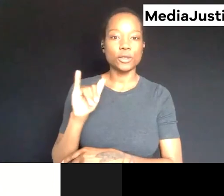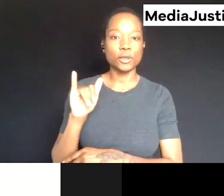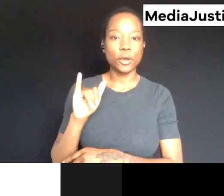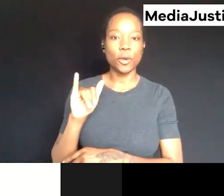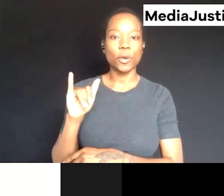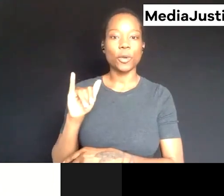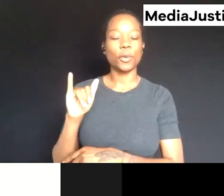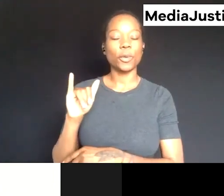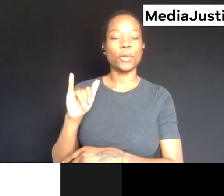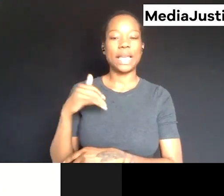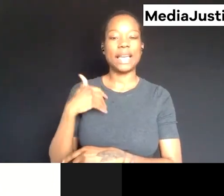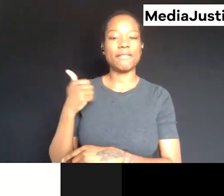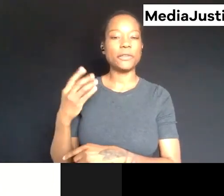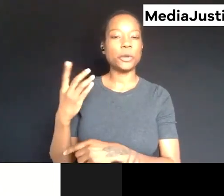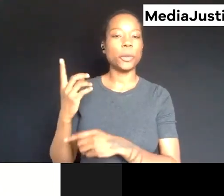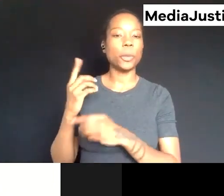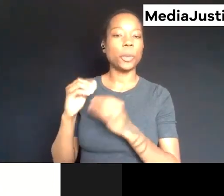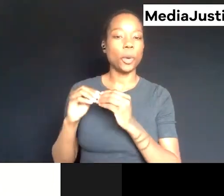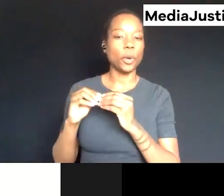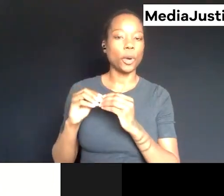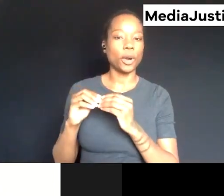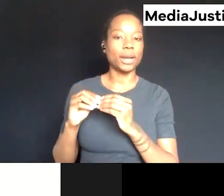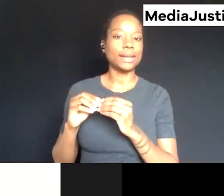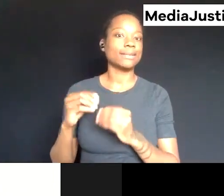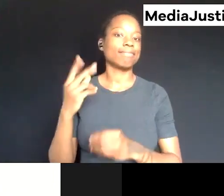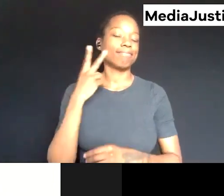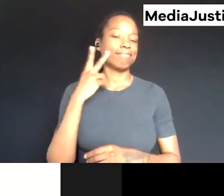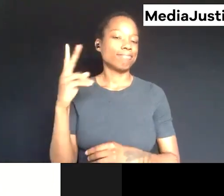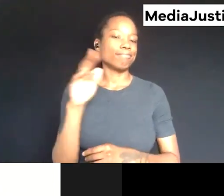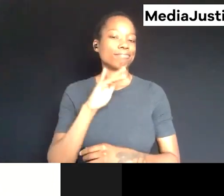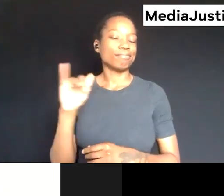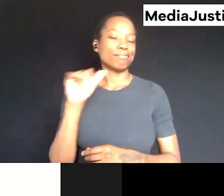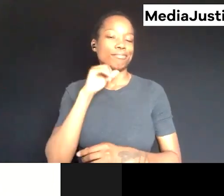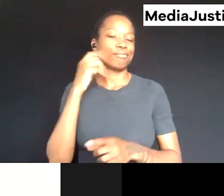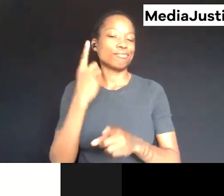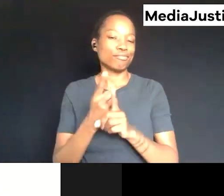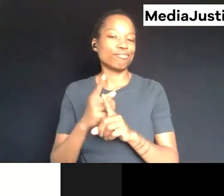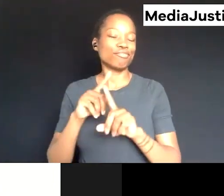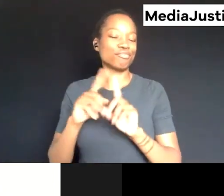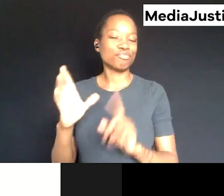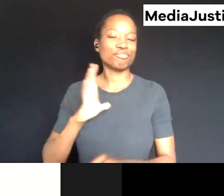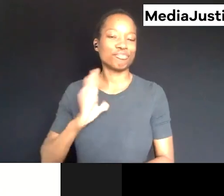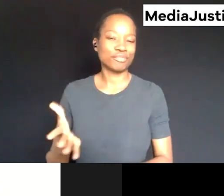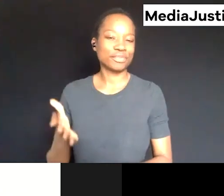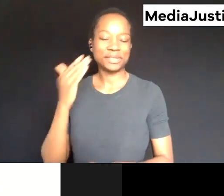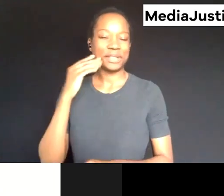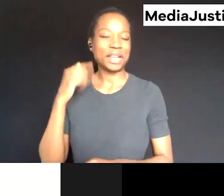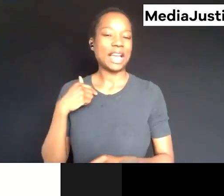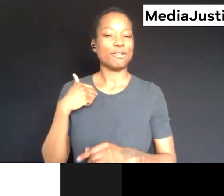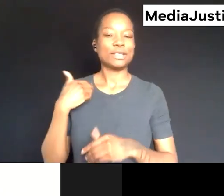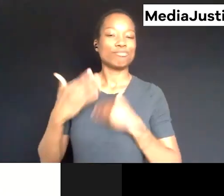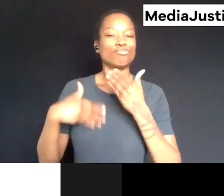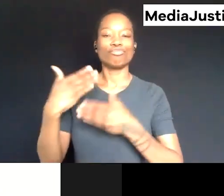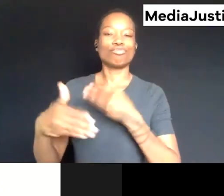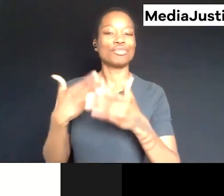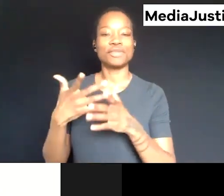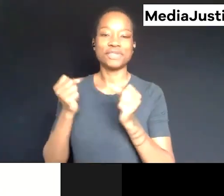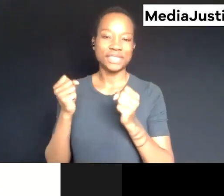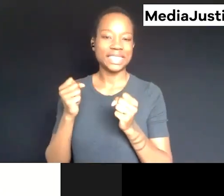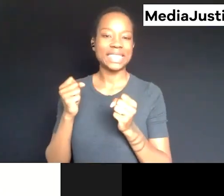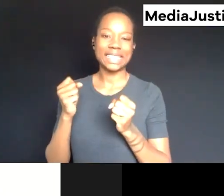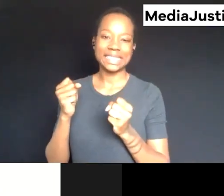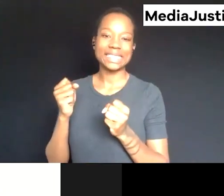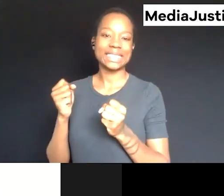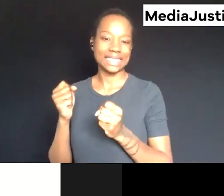and I see Disney spelling correctly. It's all good. I know it was moving quickly. there are others like Netflix, for example, is another